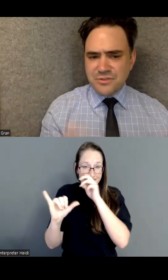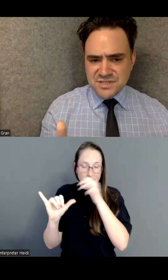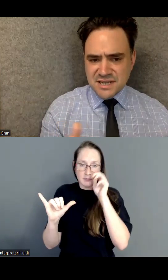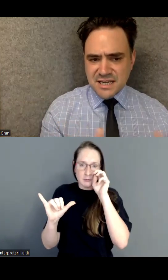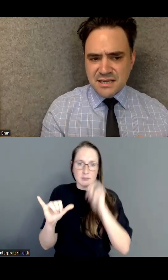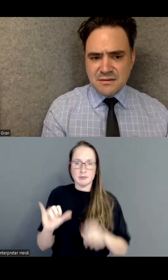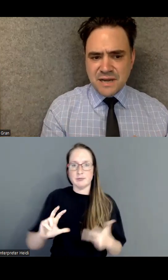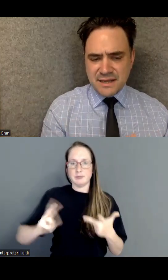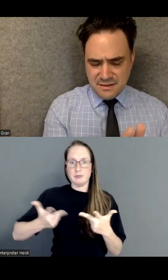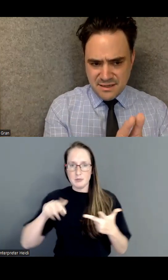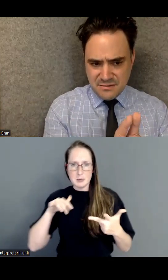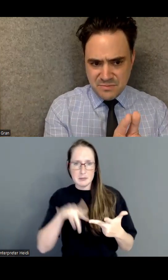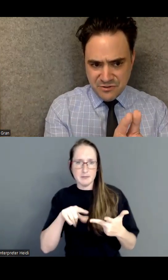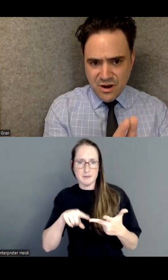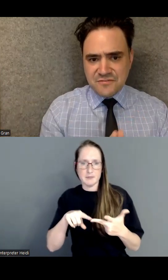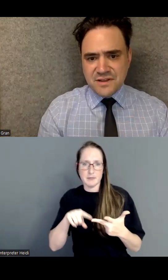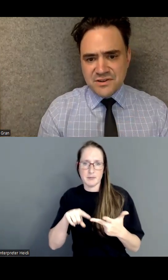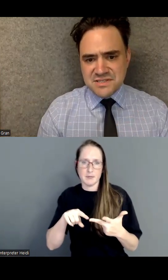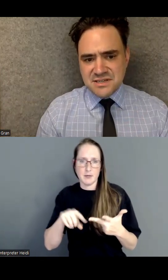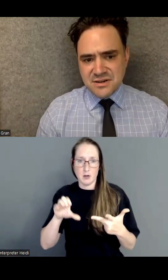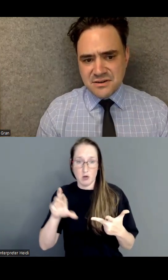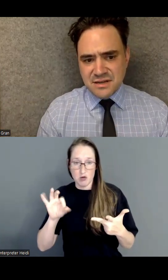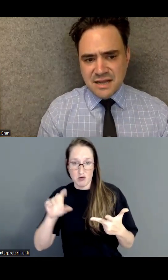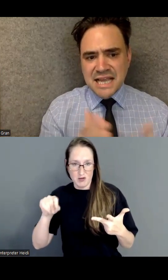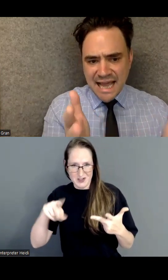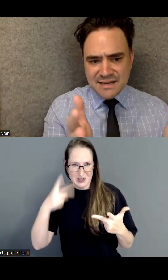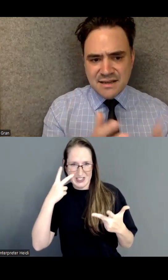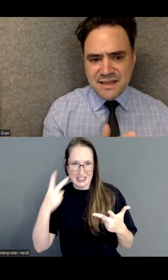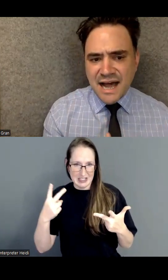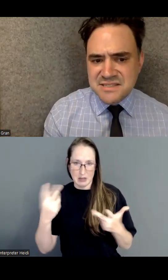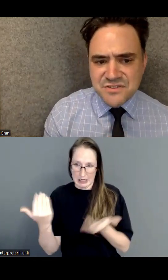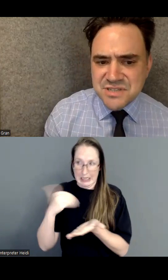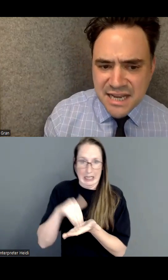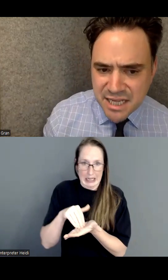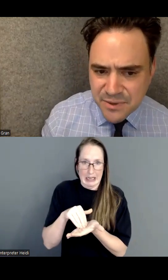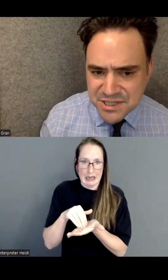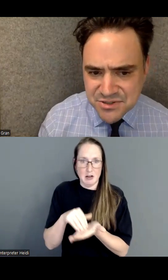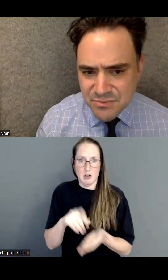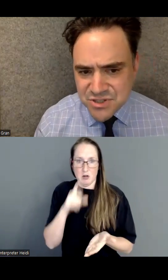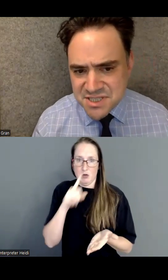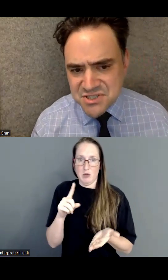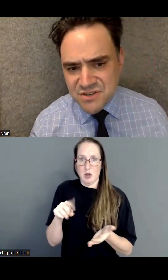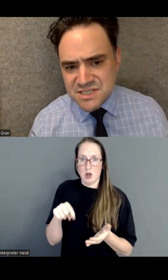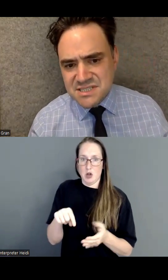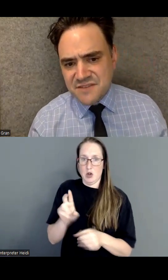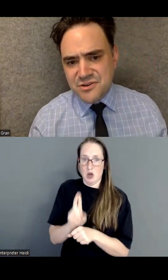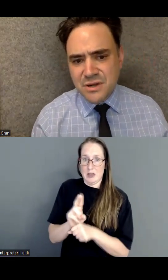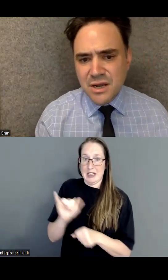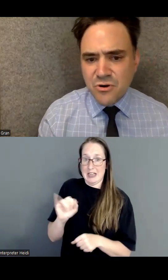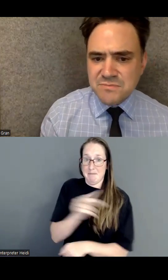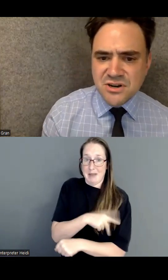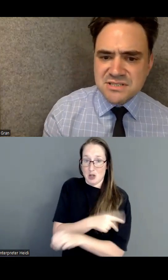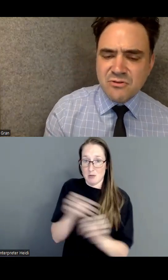The third study by Bevan Croft there, you'll see her again, the odds of using any inpatient or emergency services